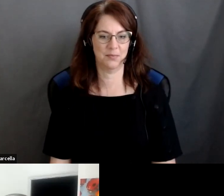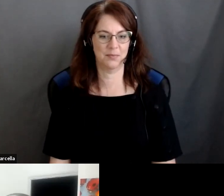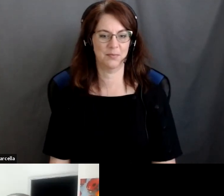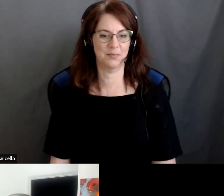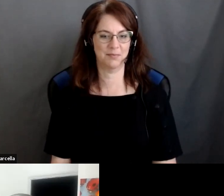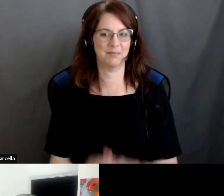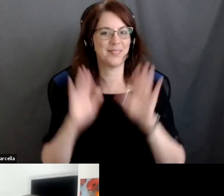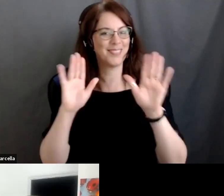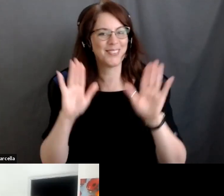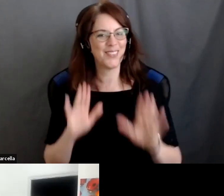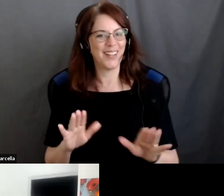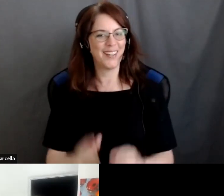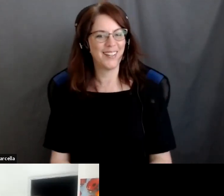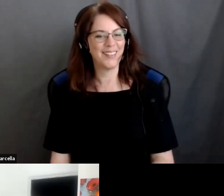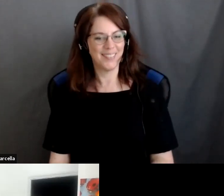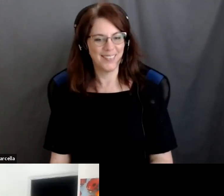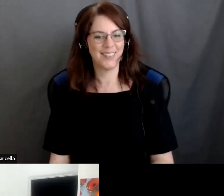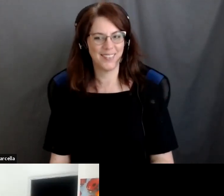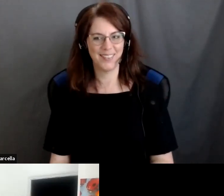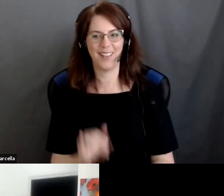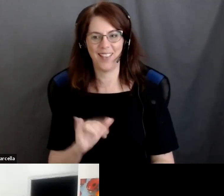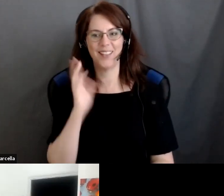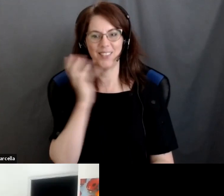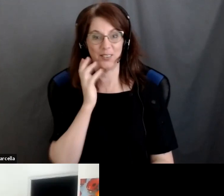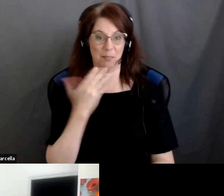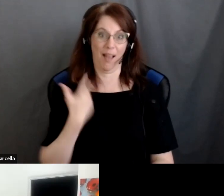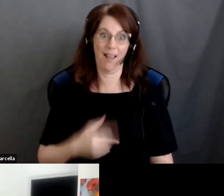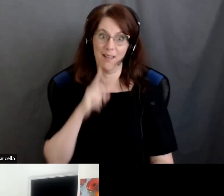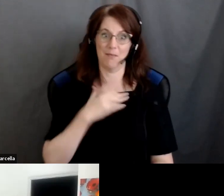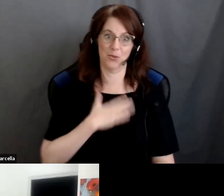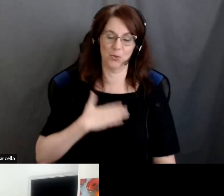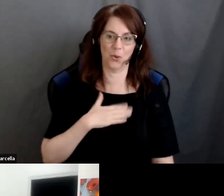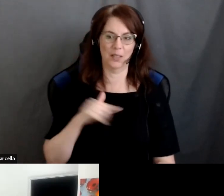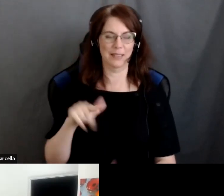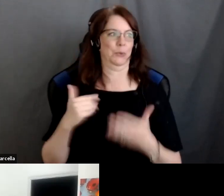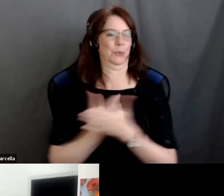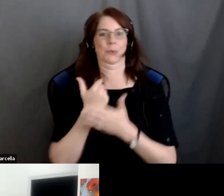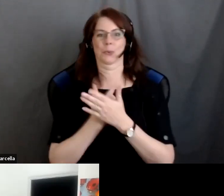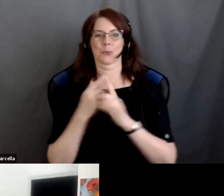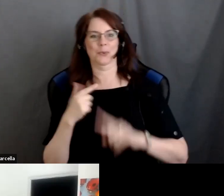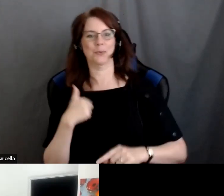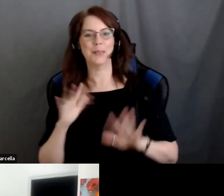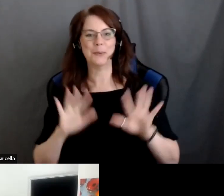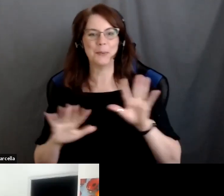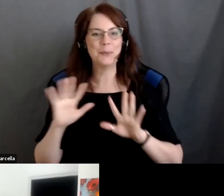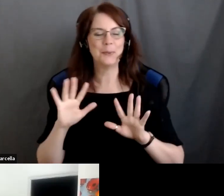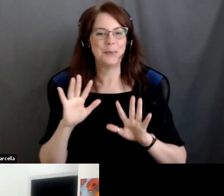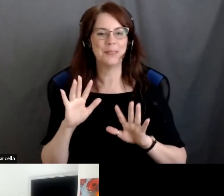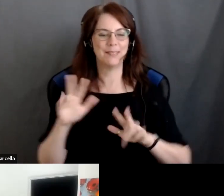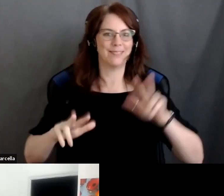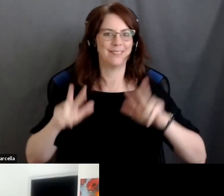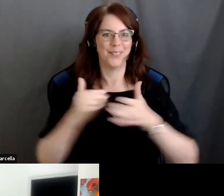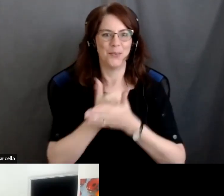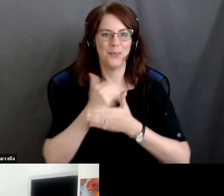That's great. That is great. I am. This is all new to me, as it is to everyone. This